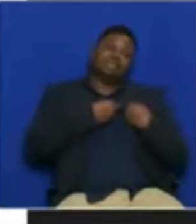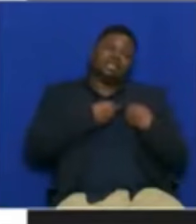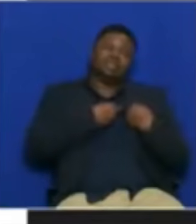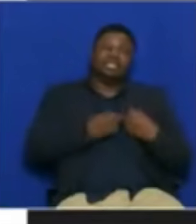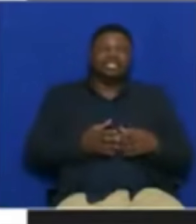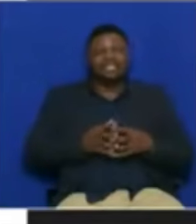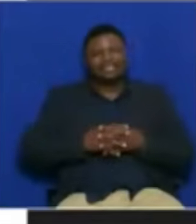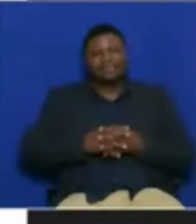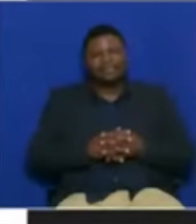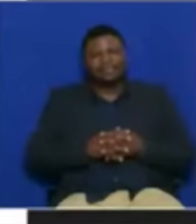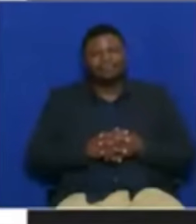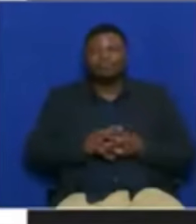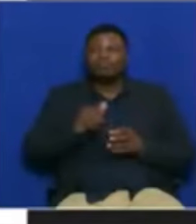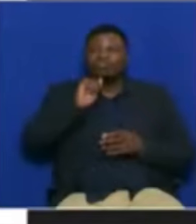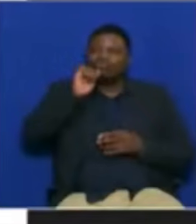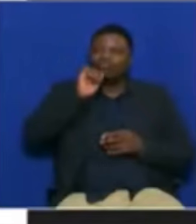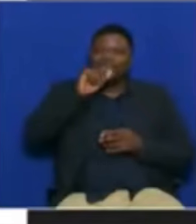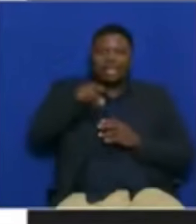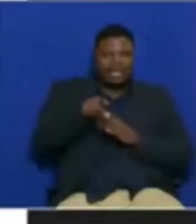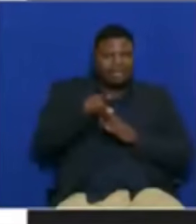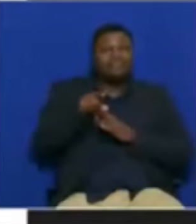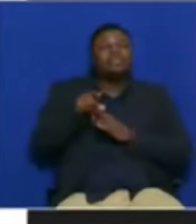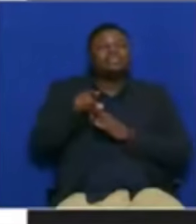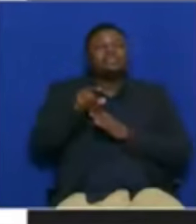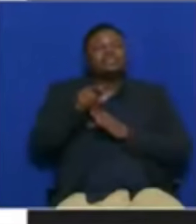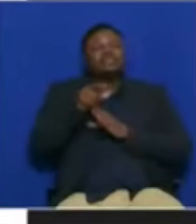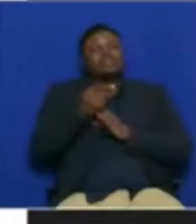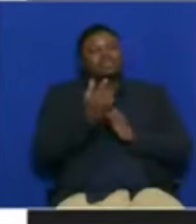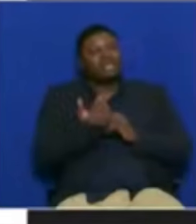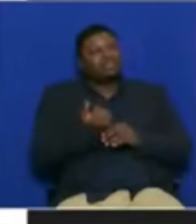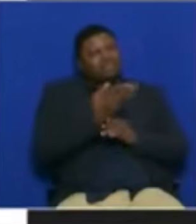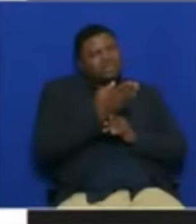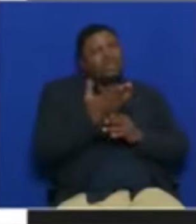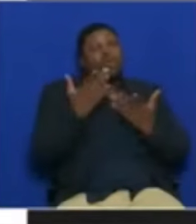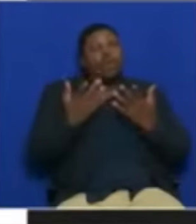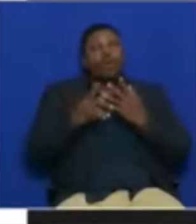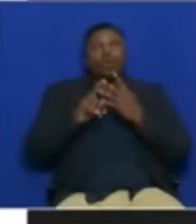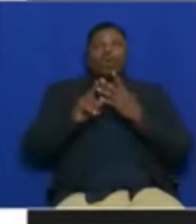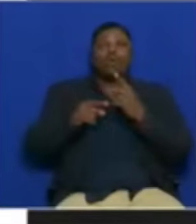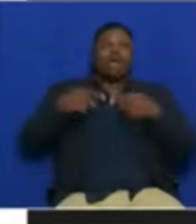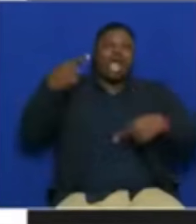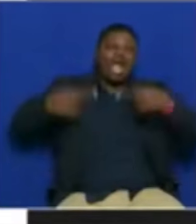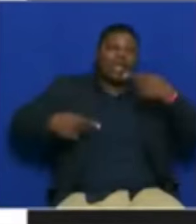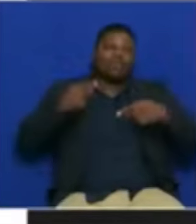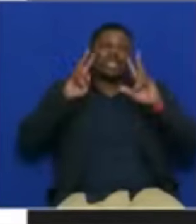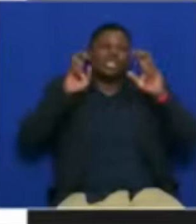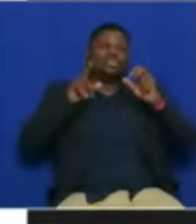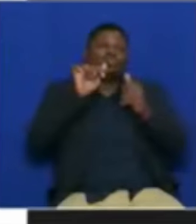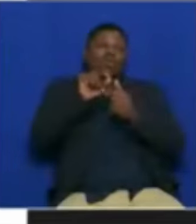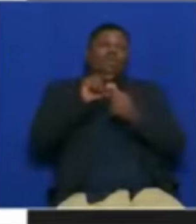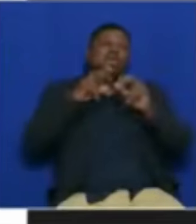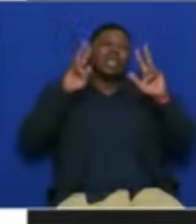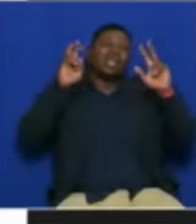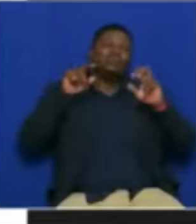or presenting to court to argue for the issue of the warrants. There can't be a challenge. It's your affidavit. It's your